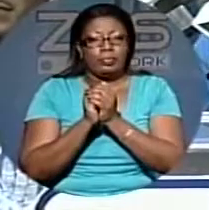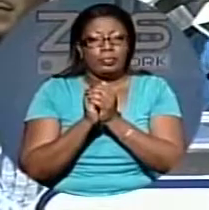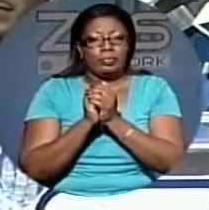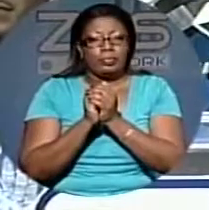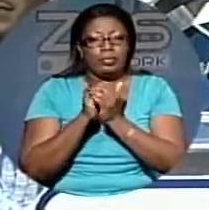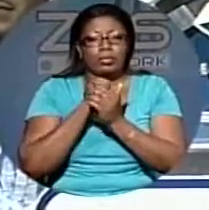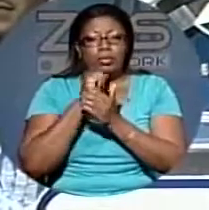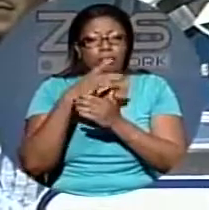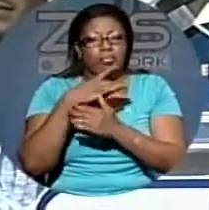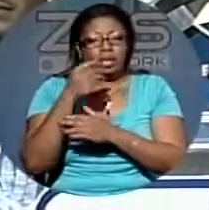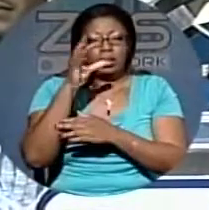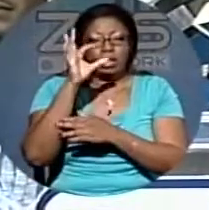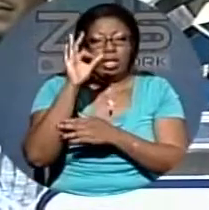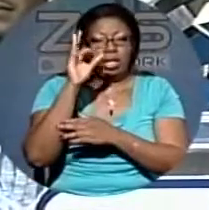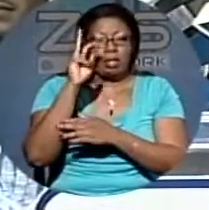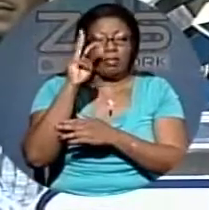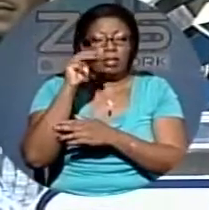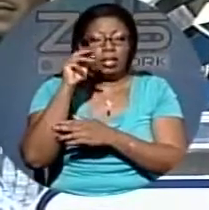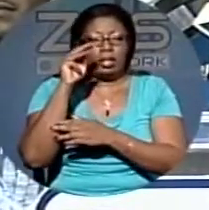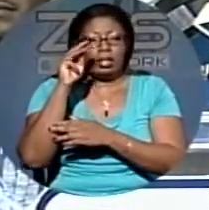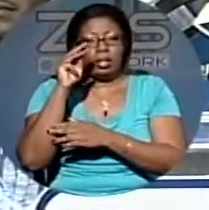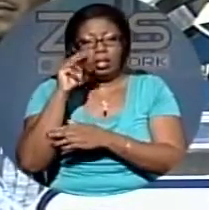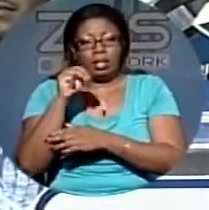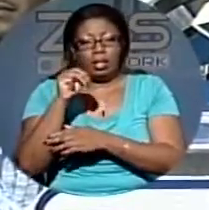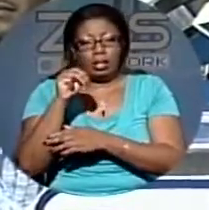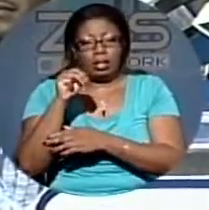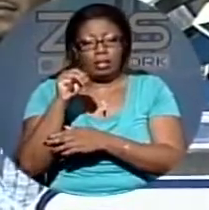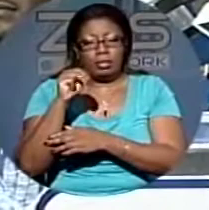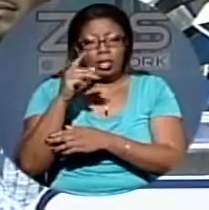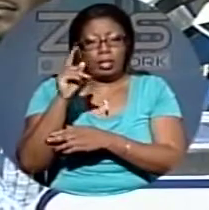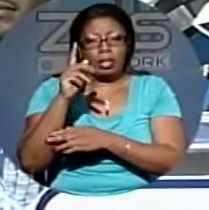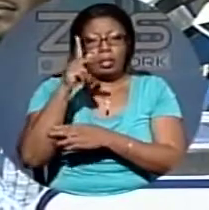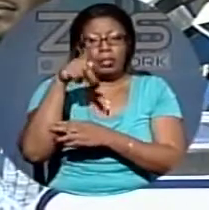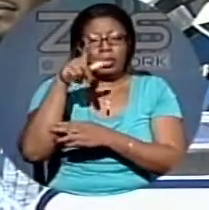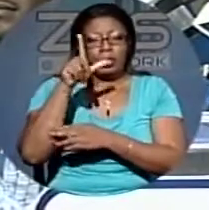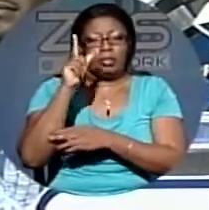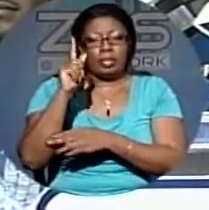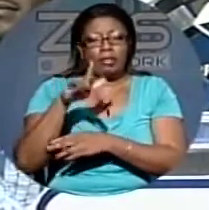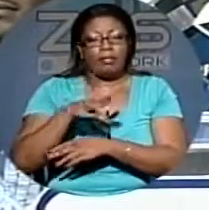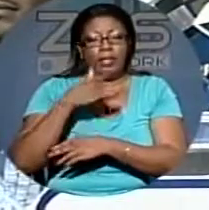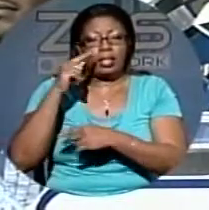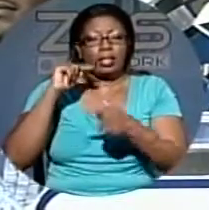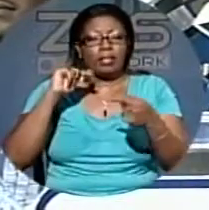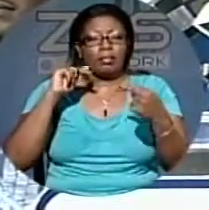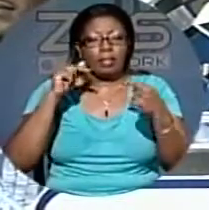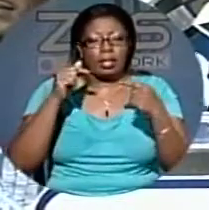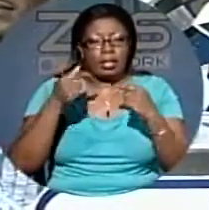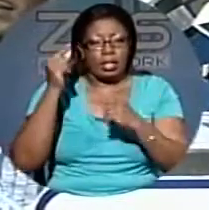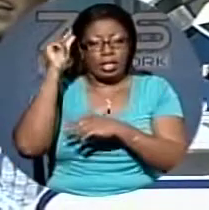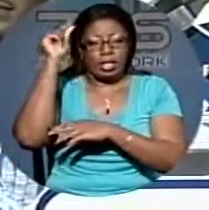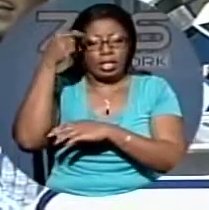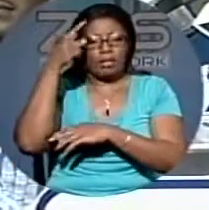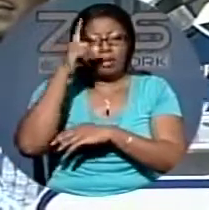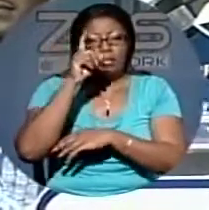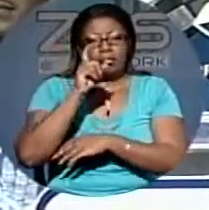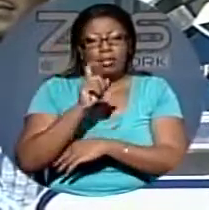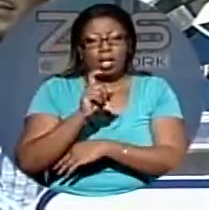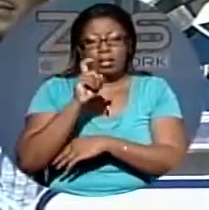Unlike the FNM, the PLP feels the pain of small business owners. The government